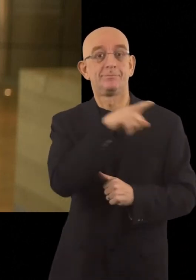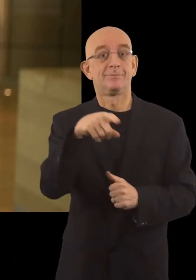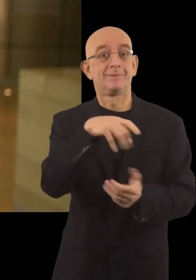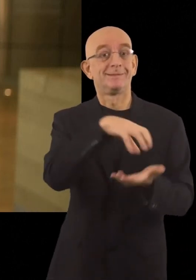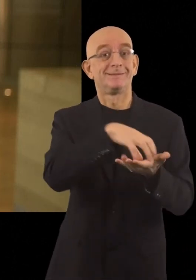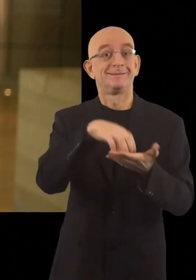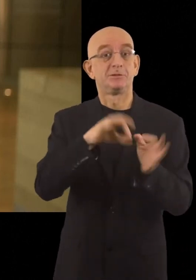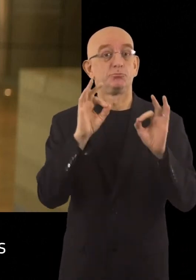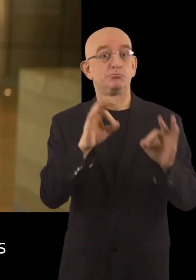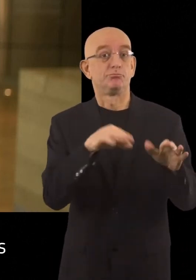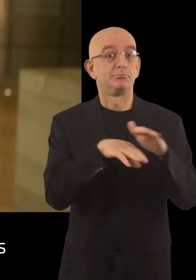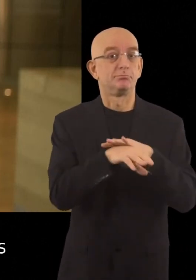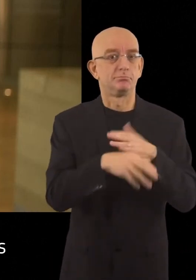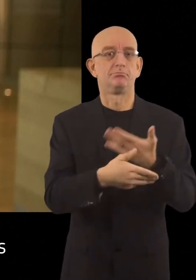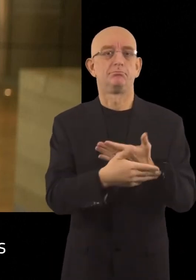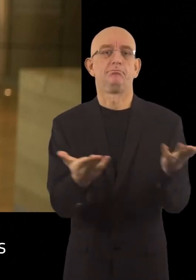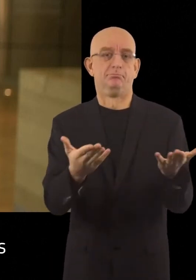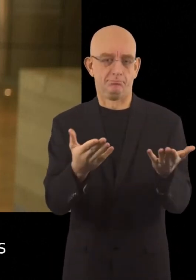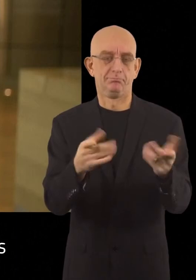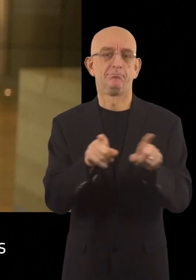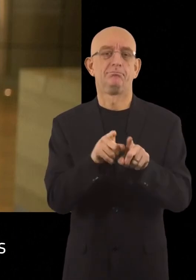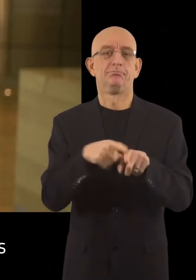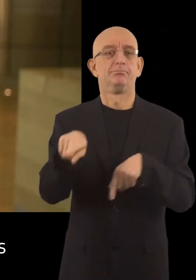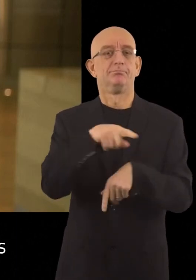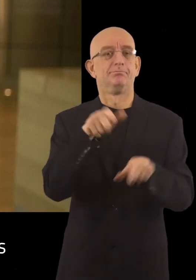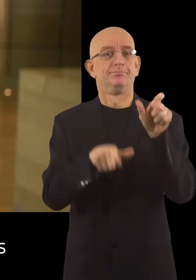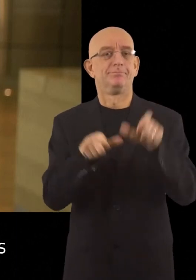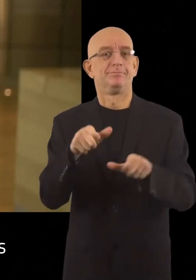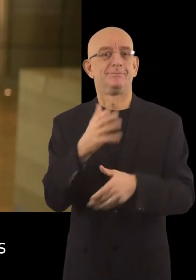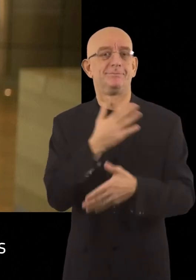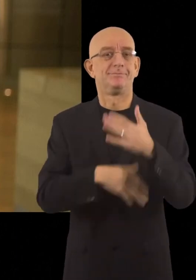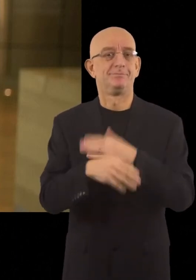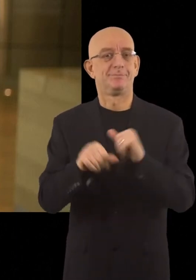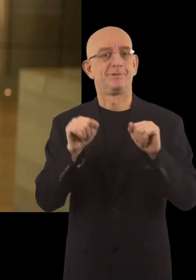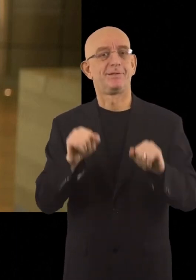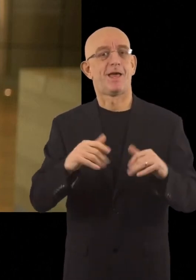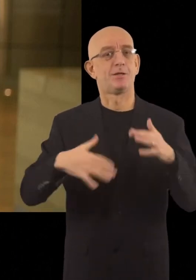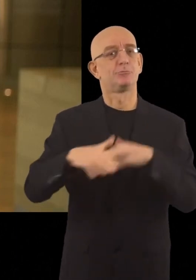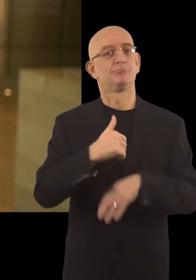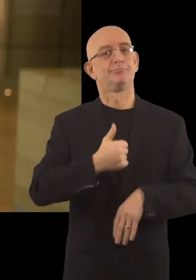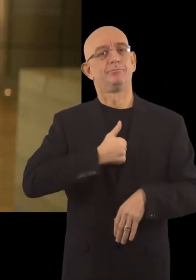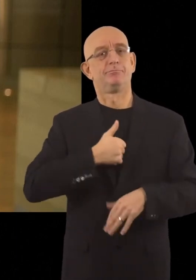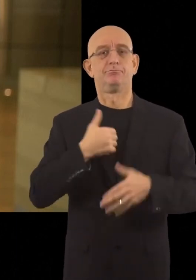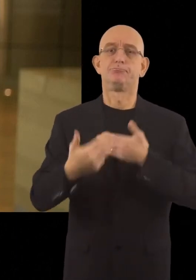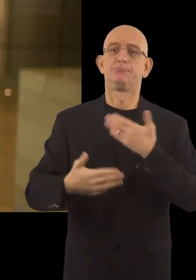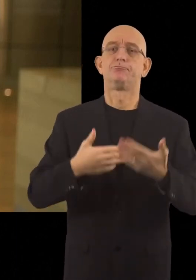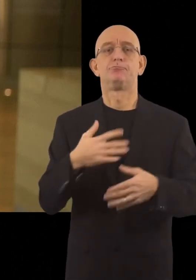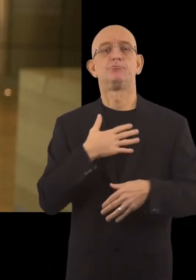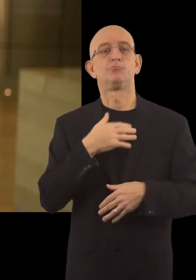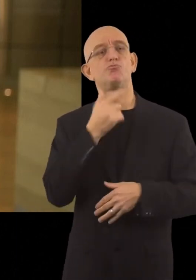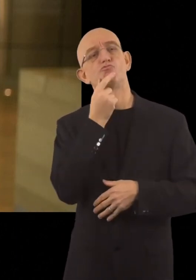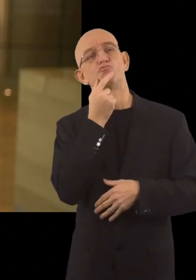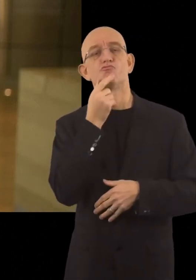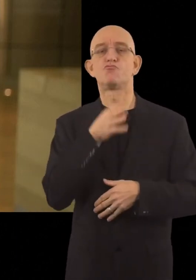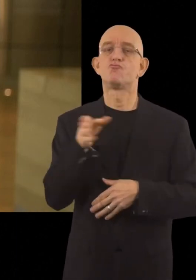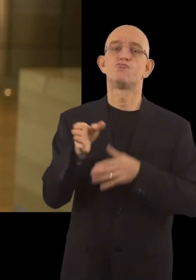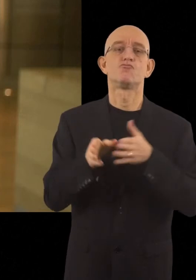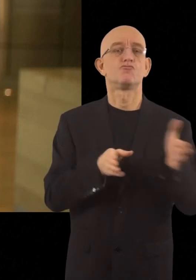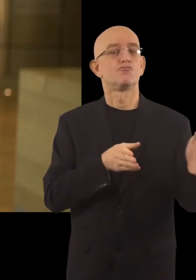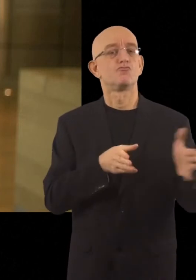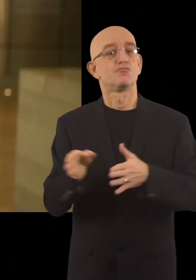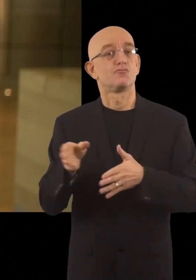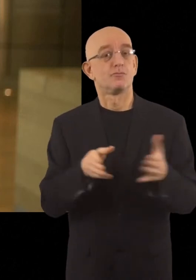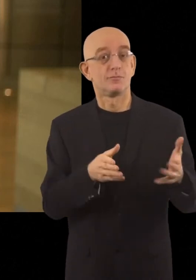More accessible cities are cities where persons with disabilities can enjoy autonomy and